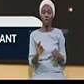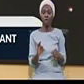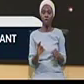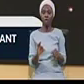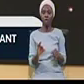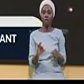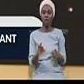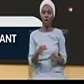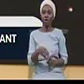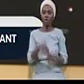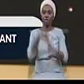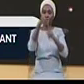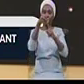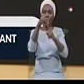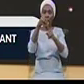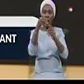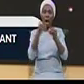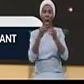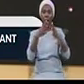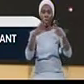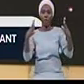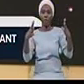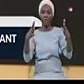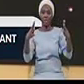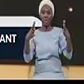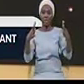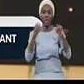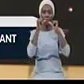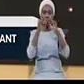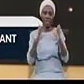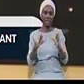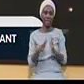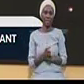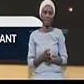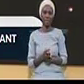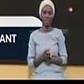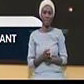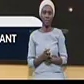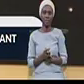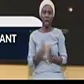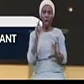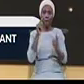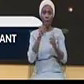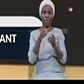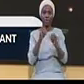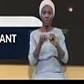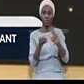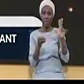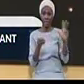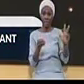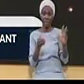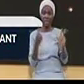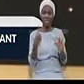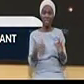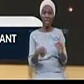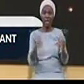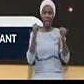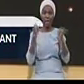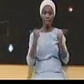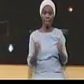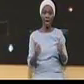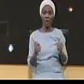promise of super abundant blessings. Point number three, the power